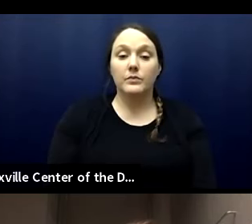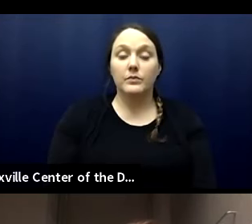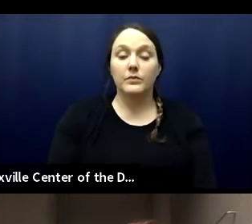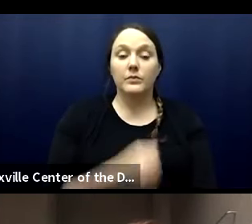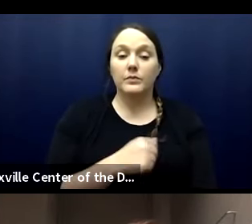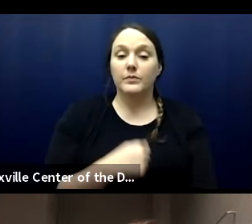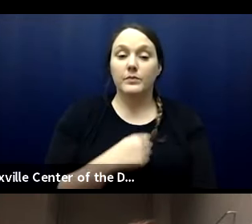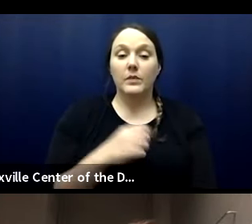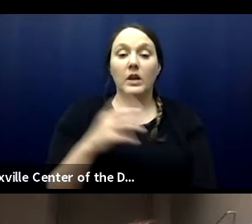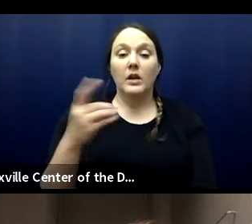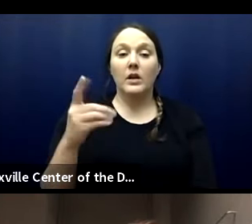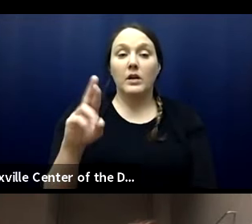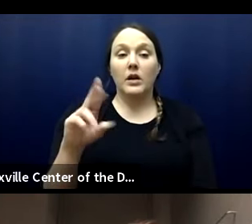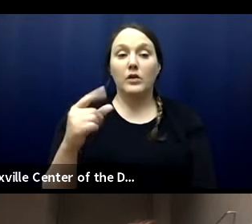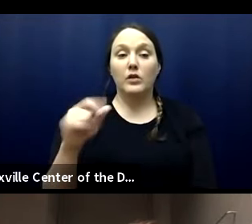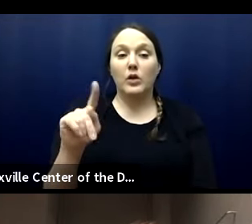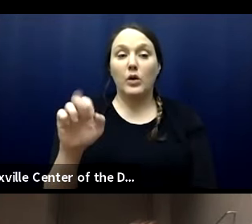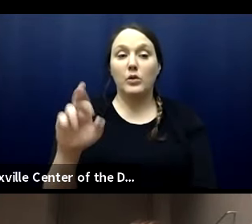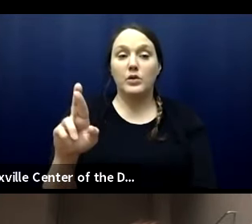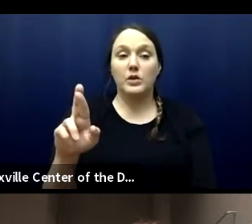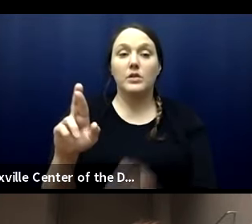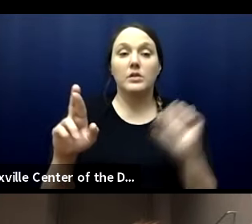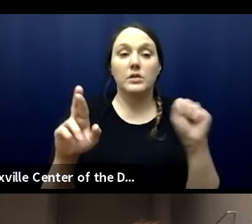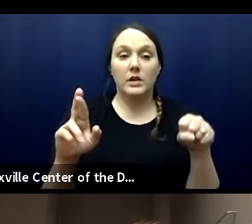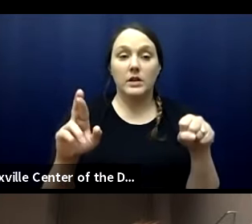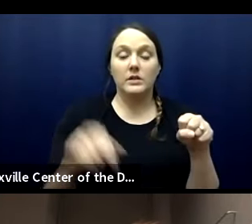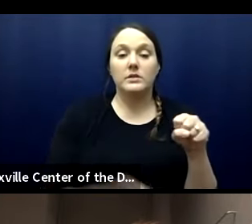Sorry, Dr. Gocher. Yes.